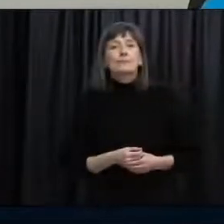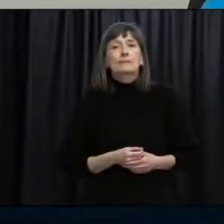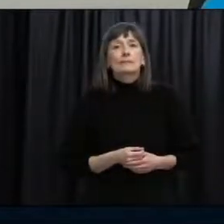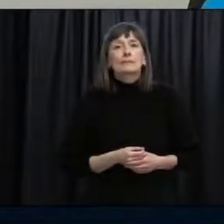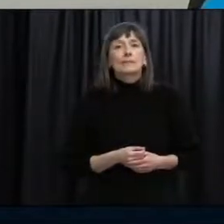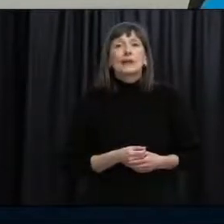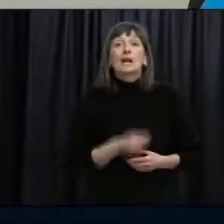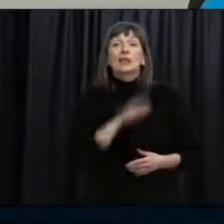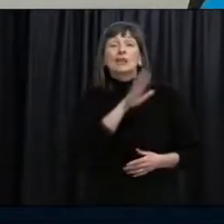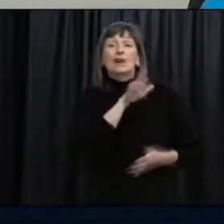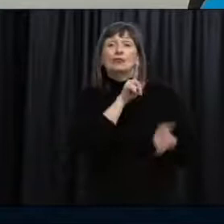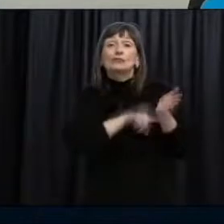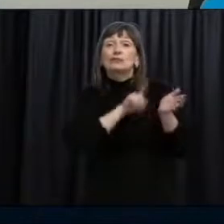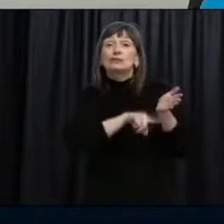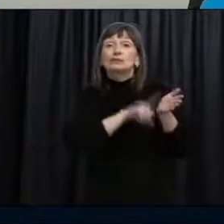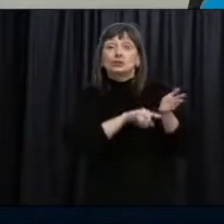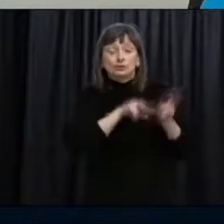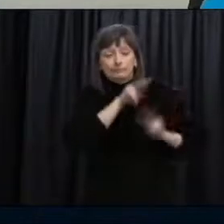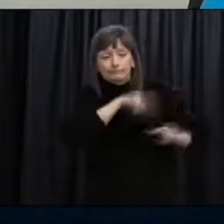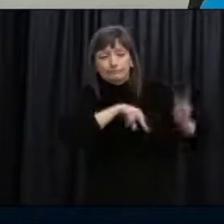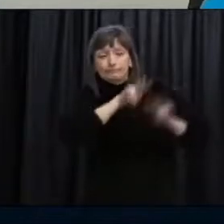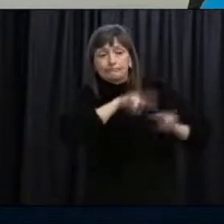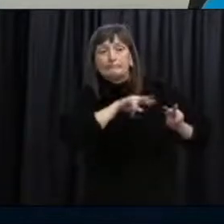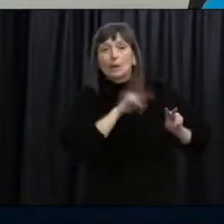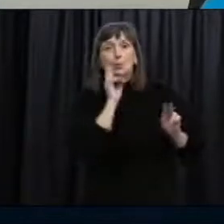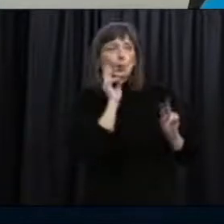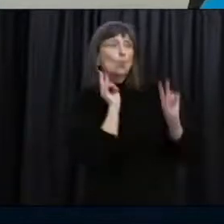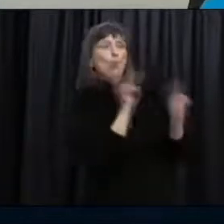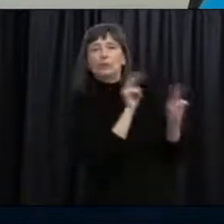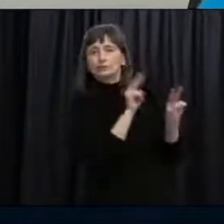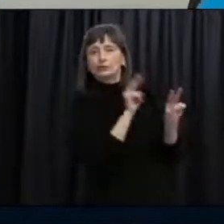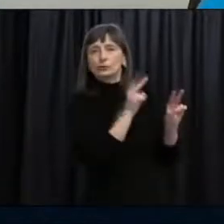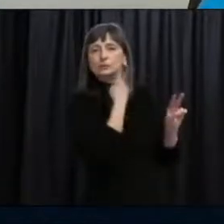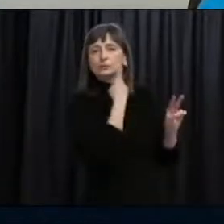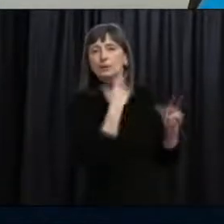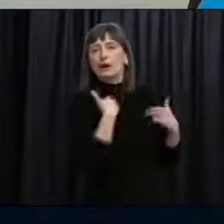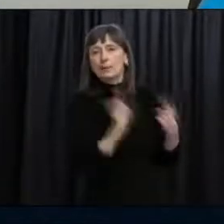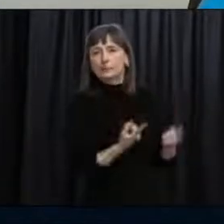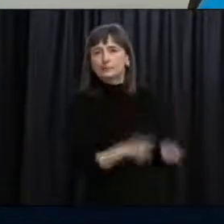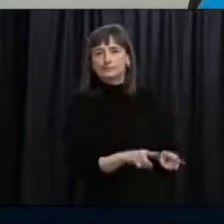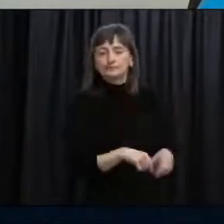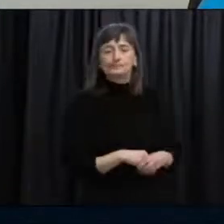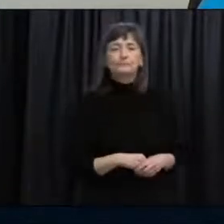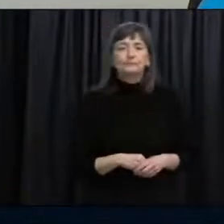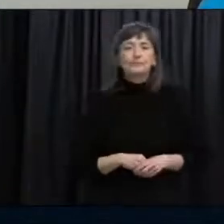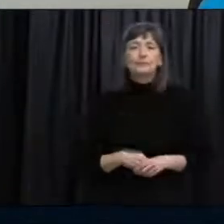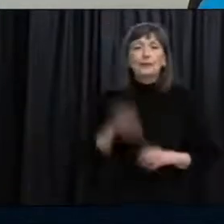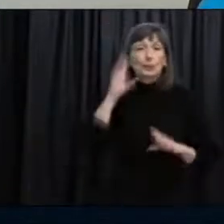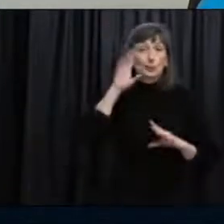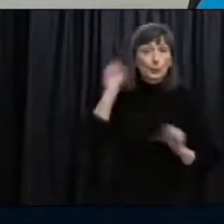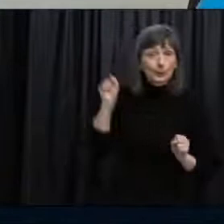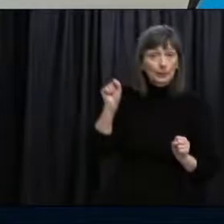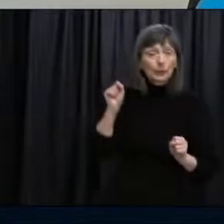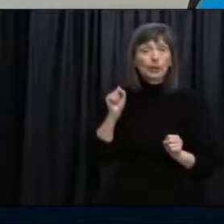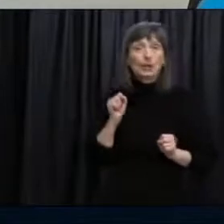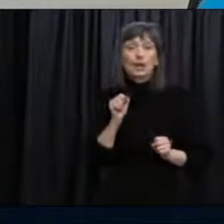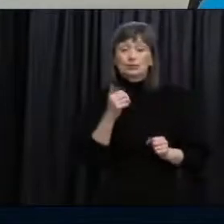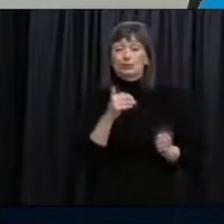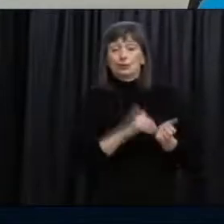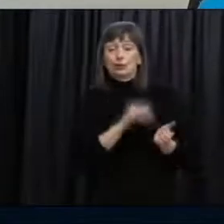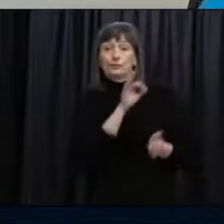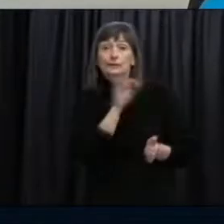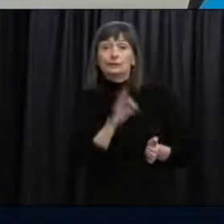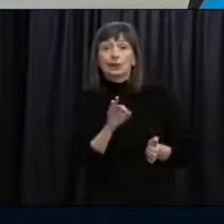the deliberations from Health Canada, and as both the Premier and Dr. Fitzgerald have referenced, this could change